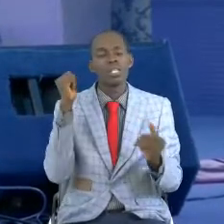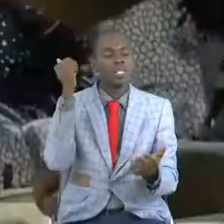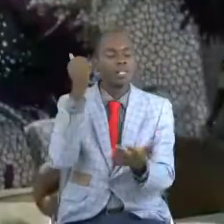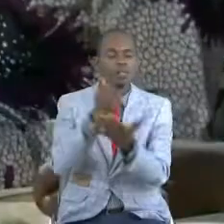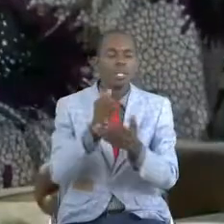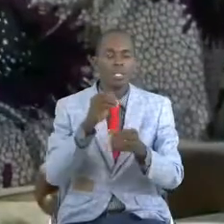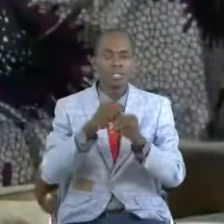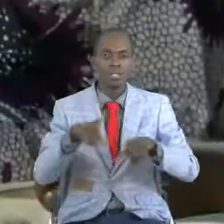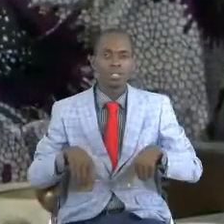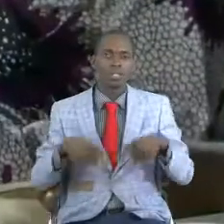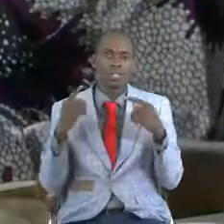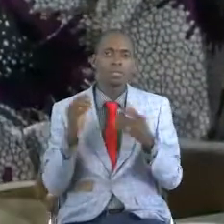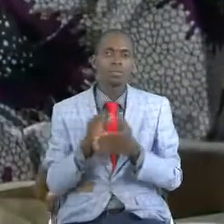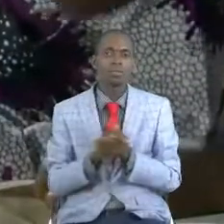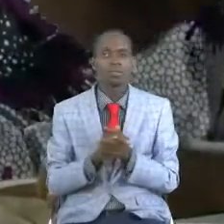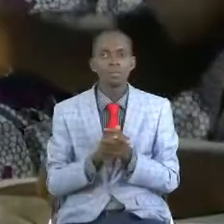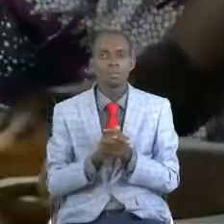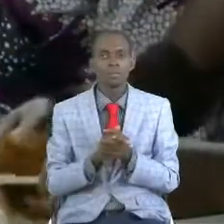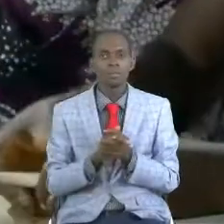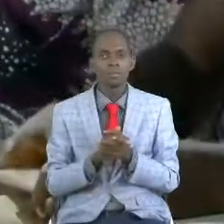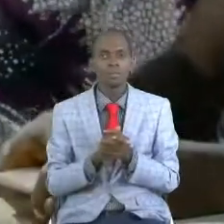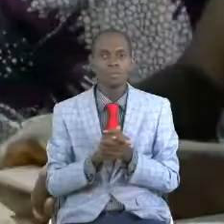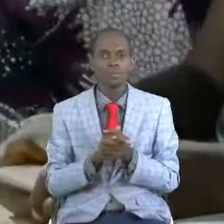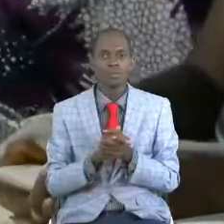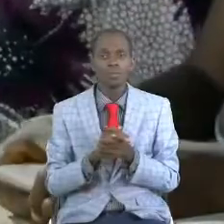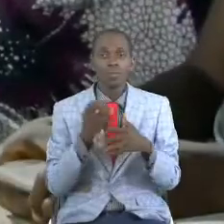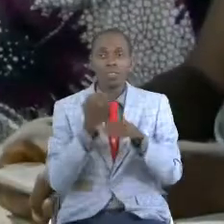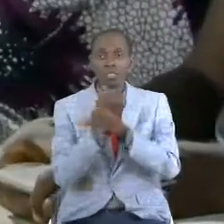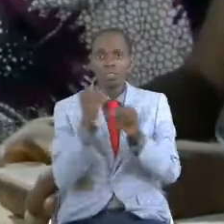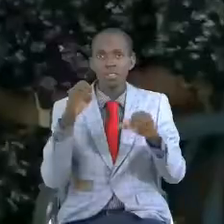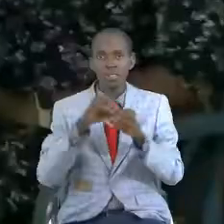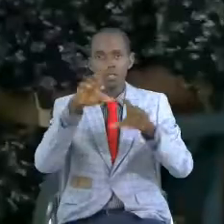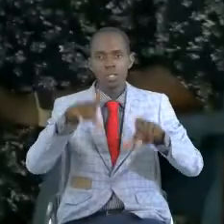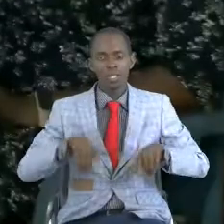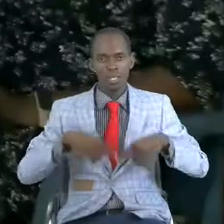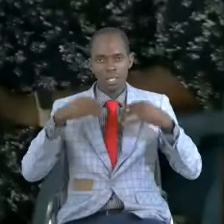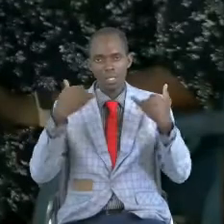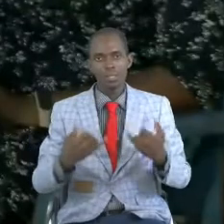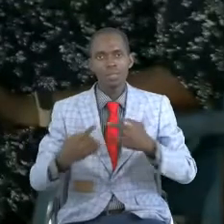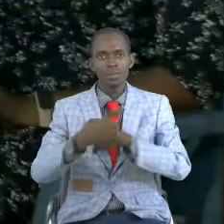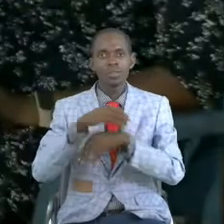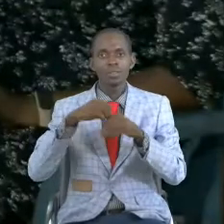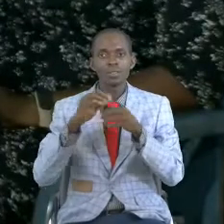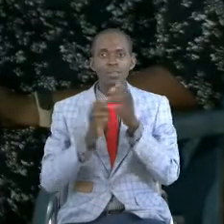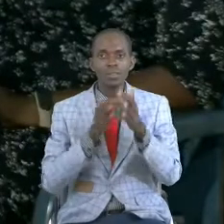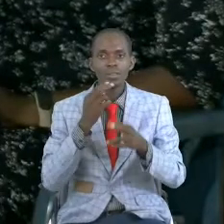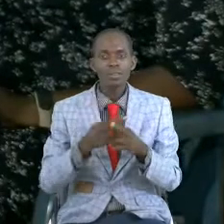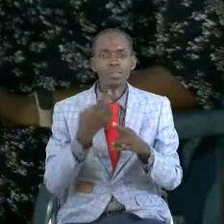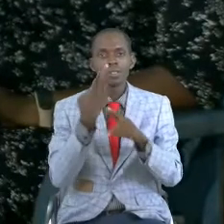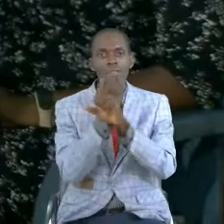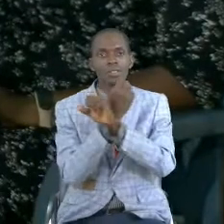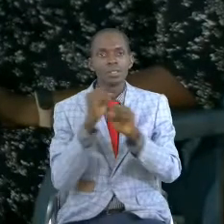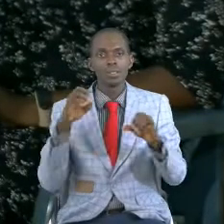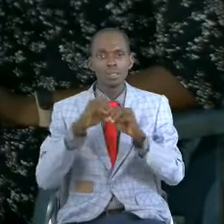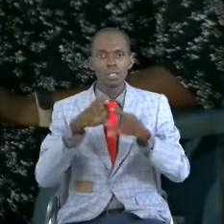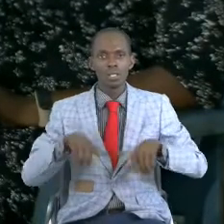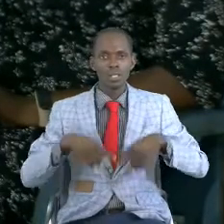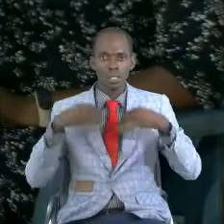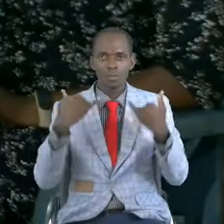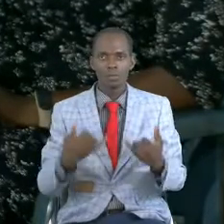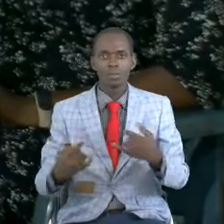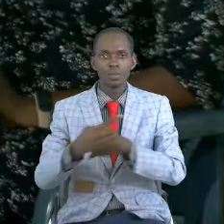today. Yeah. Salvation in your life today. Yeah. Redemption in your life today. Yeah. You